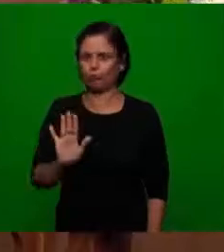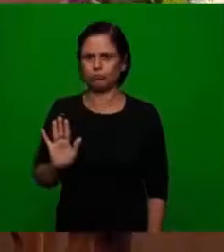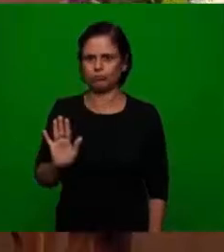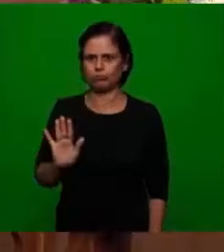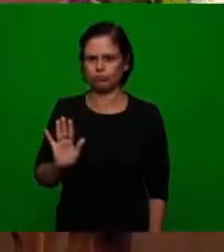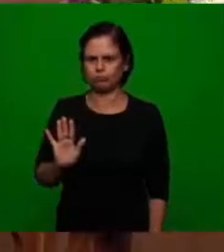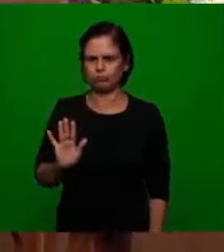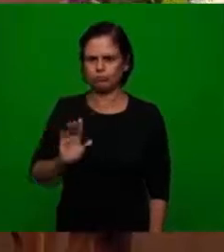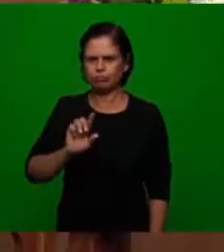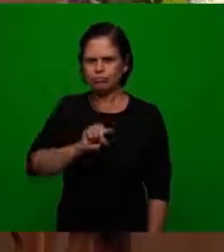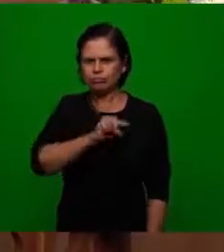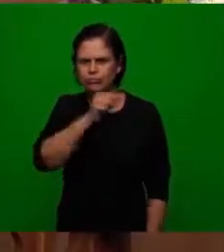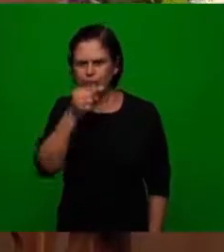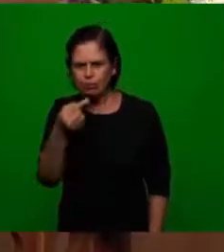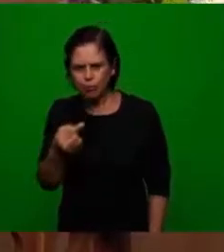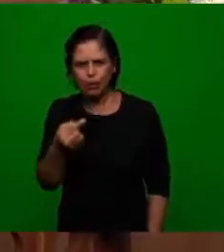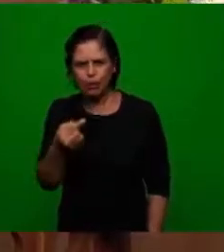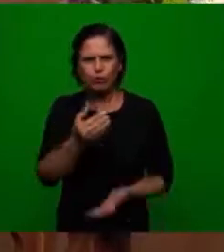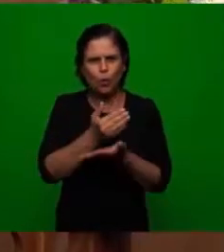19